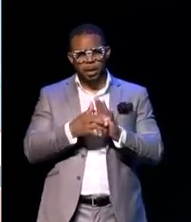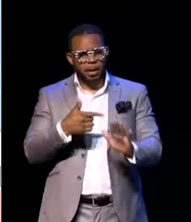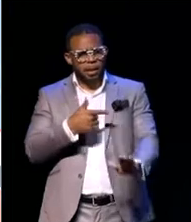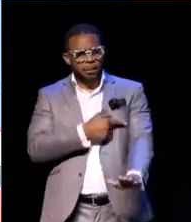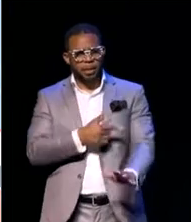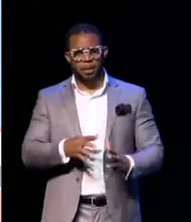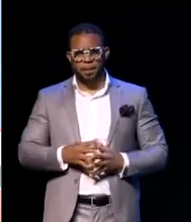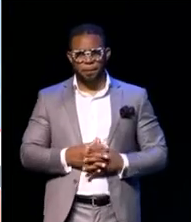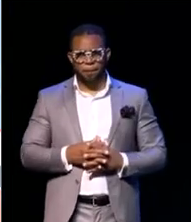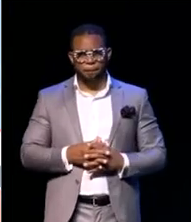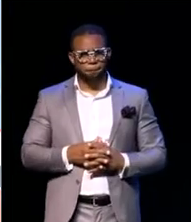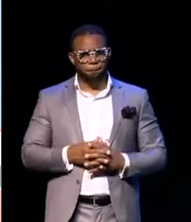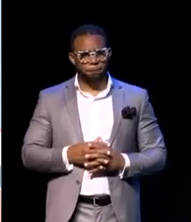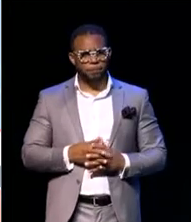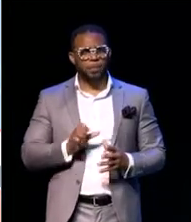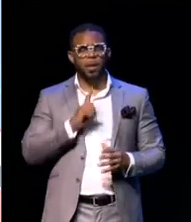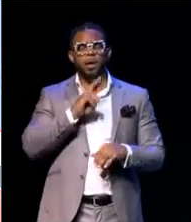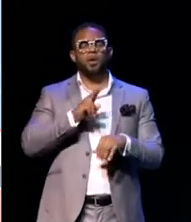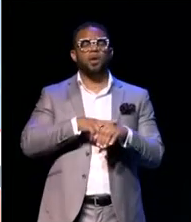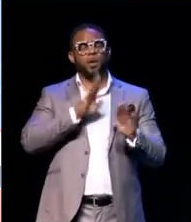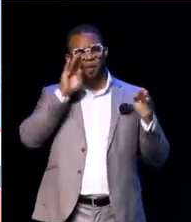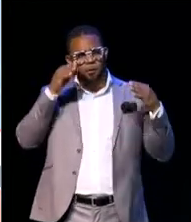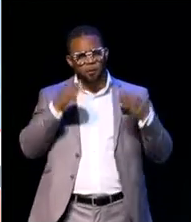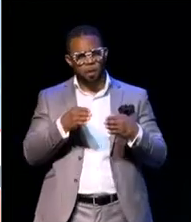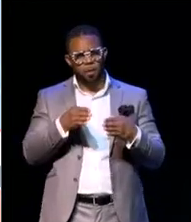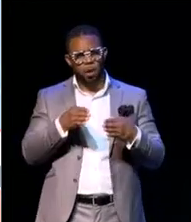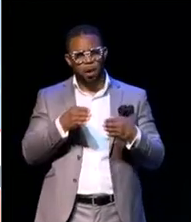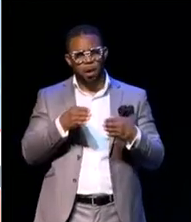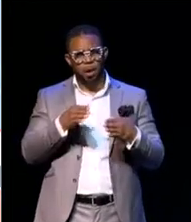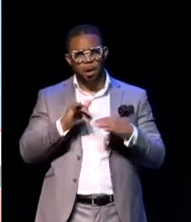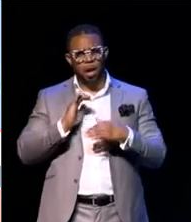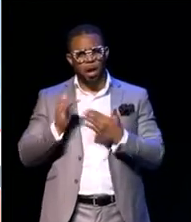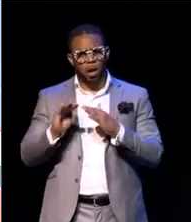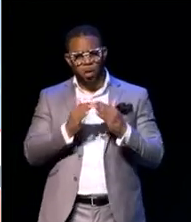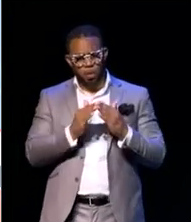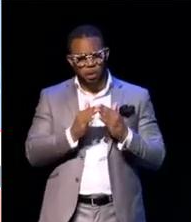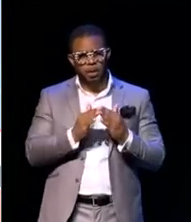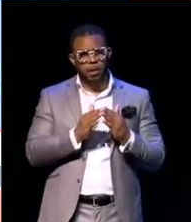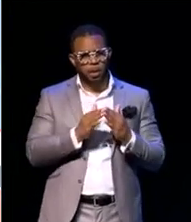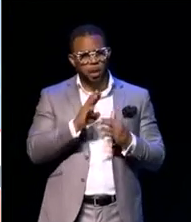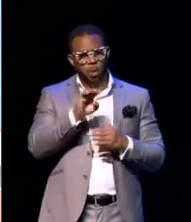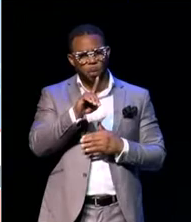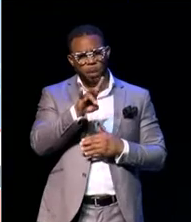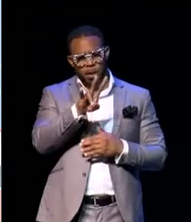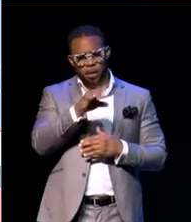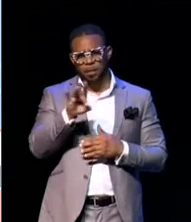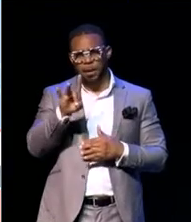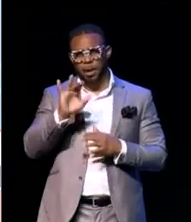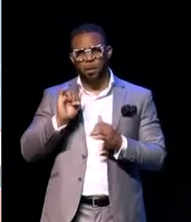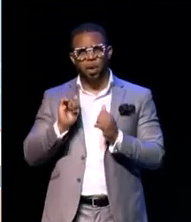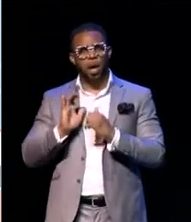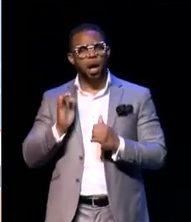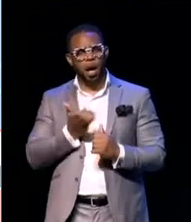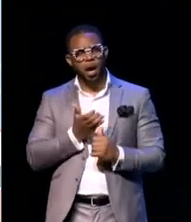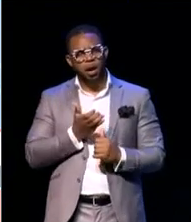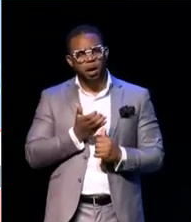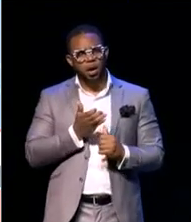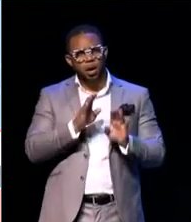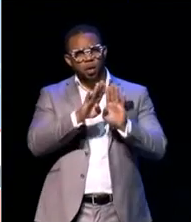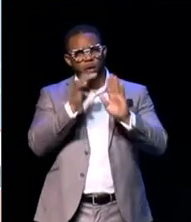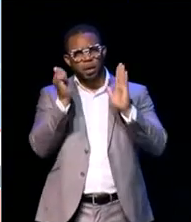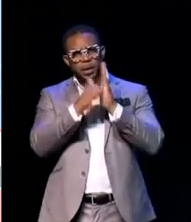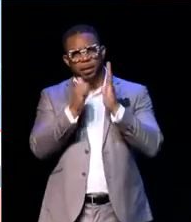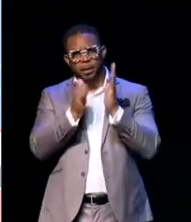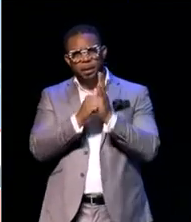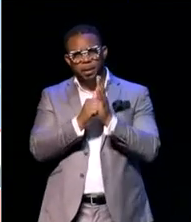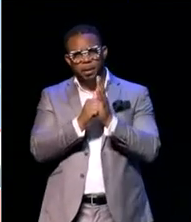vaccinated. We are, of course, going to focus in our communities in Ward 7 and 8 with our door